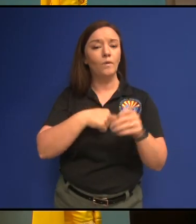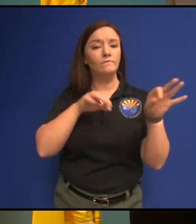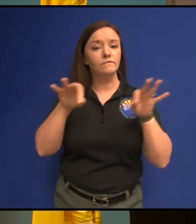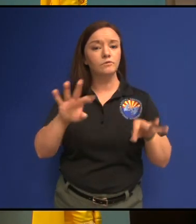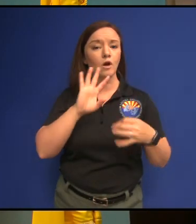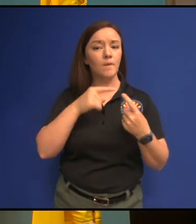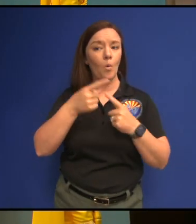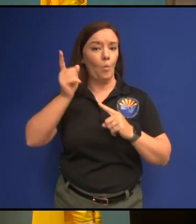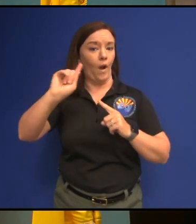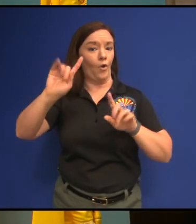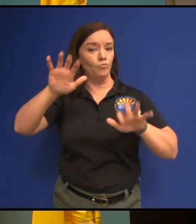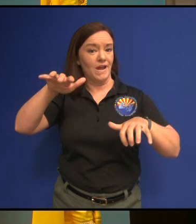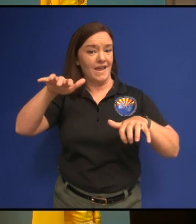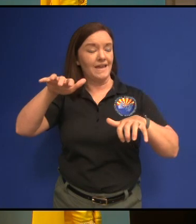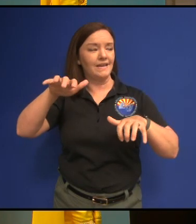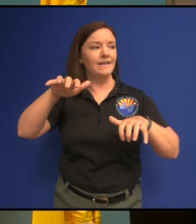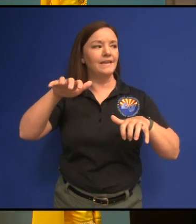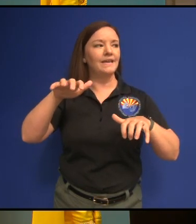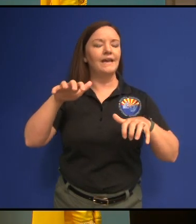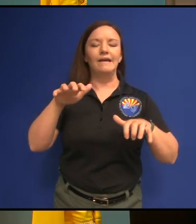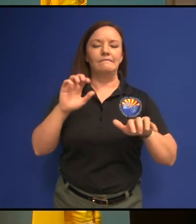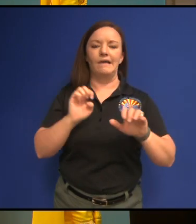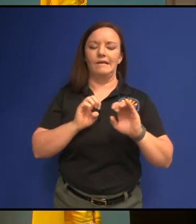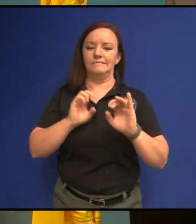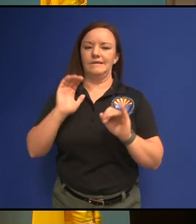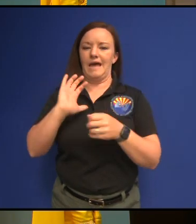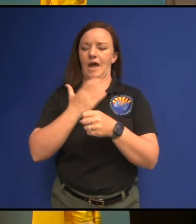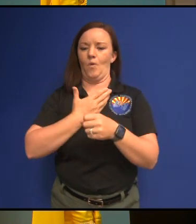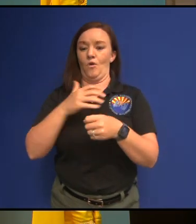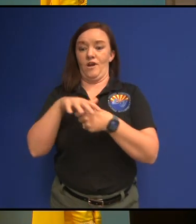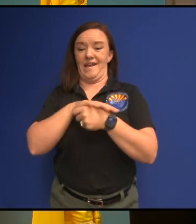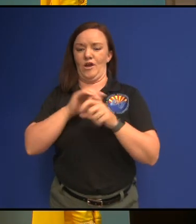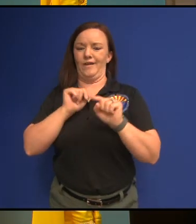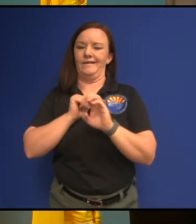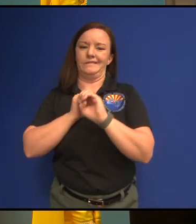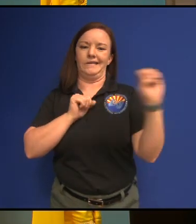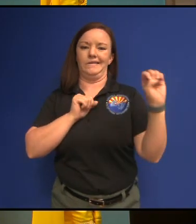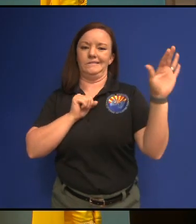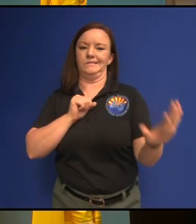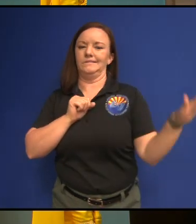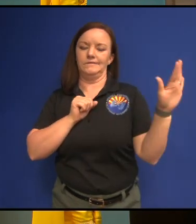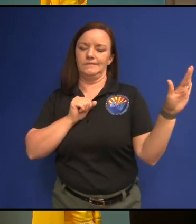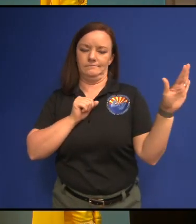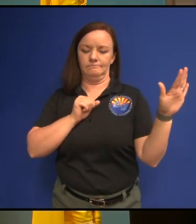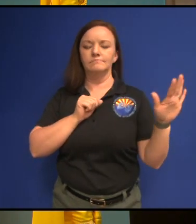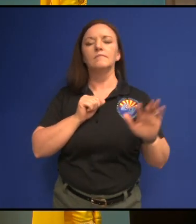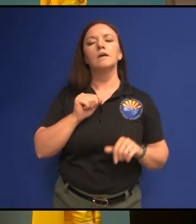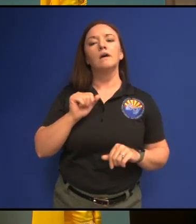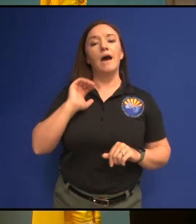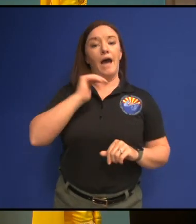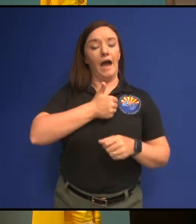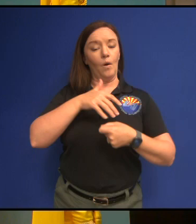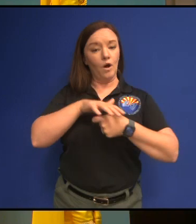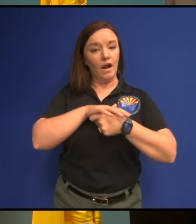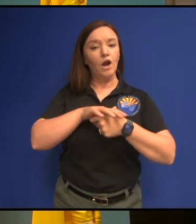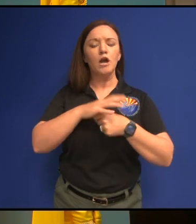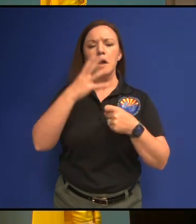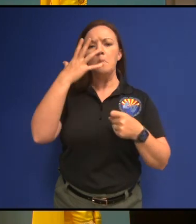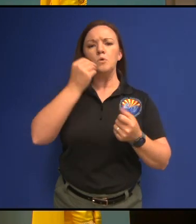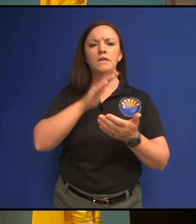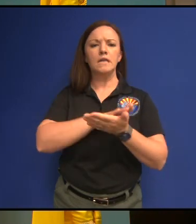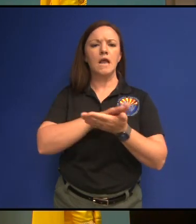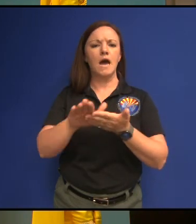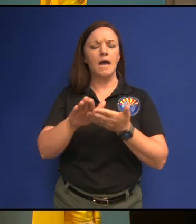increased shower activity is well east of our area, and we've got generally fair weather across the southwest today, and that